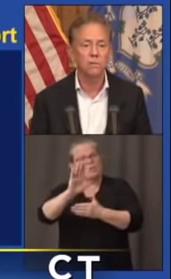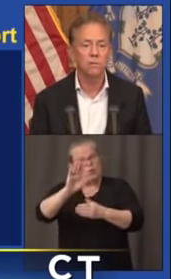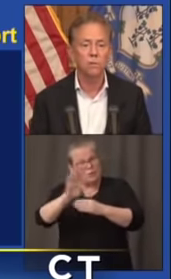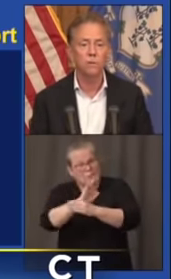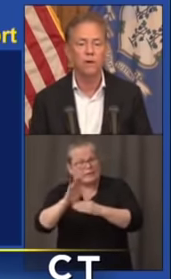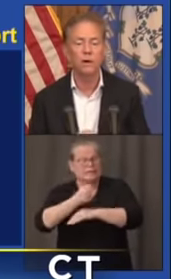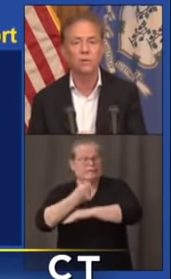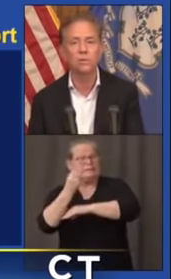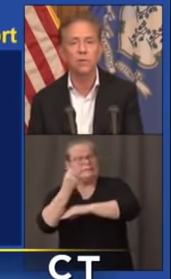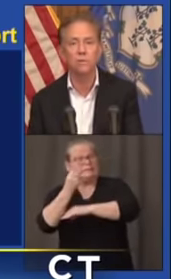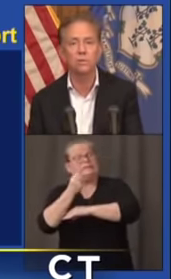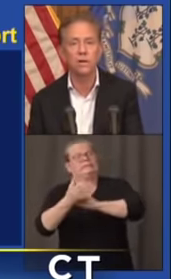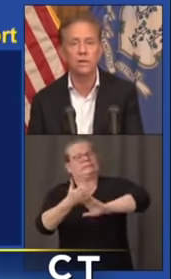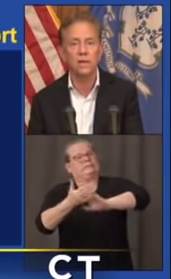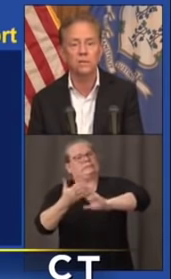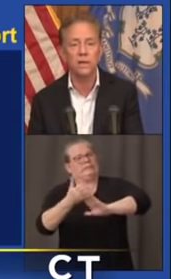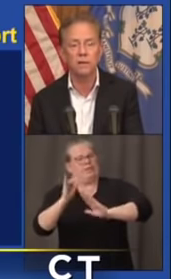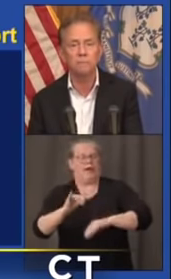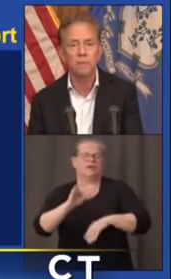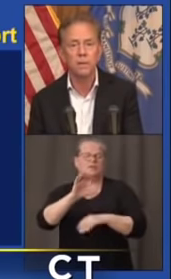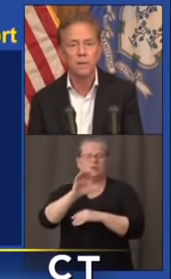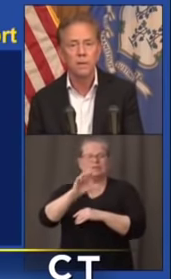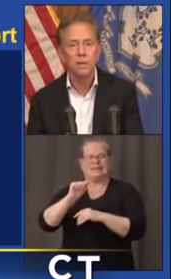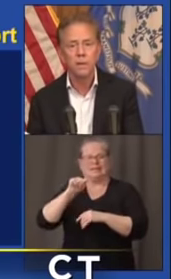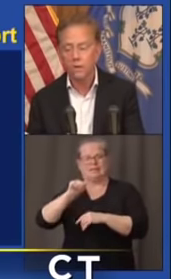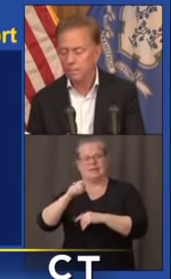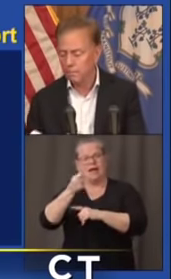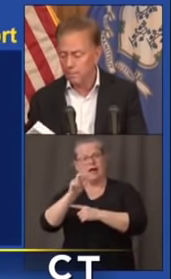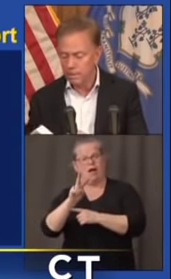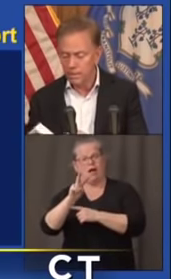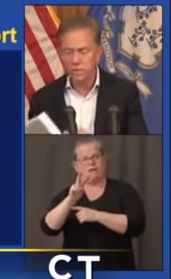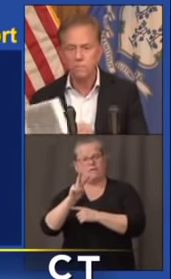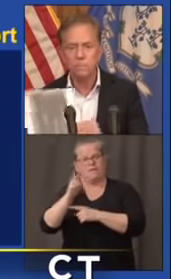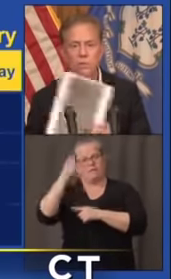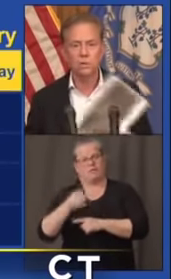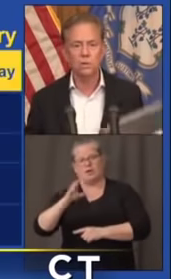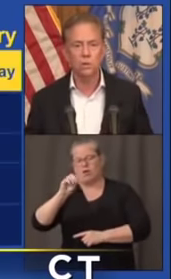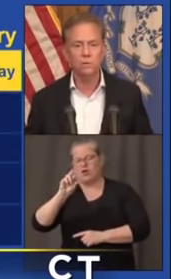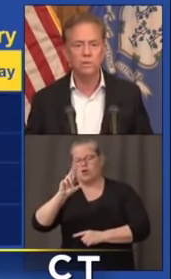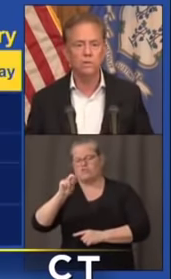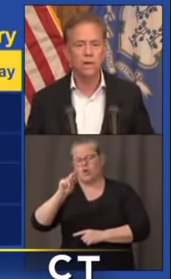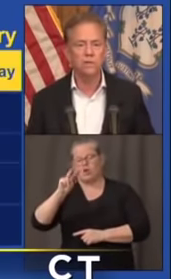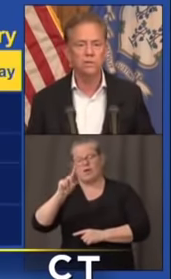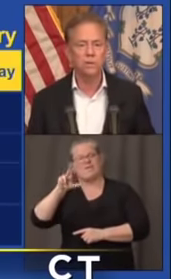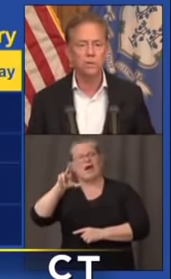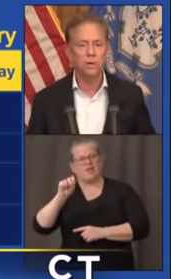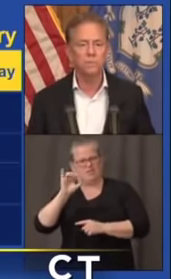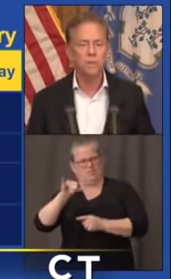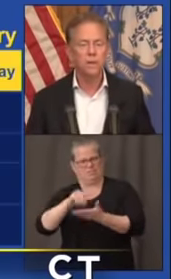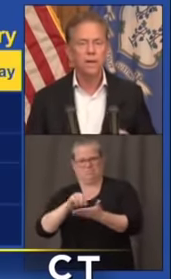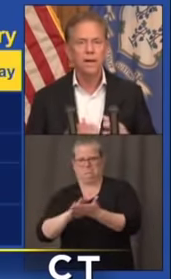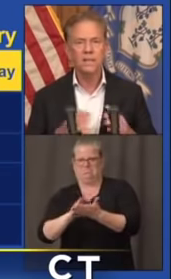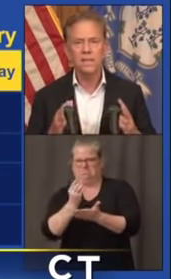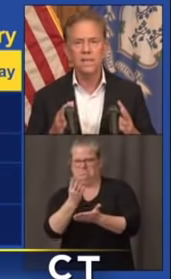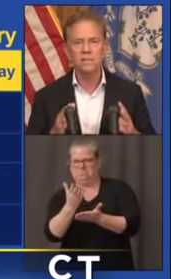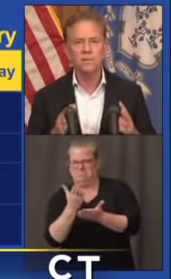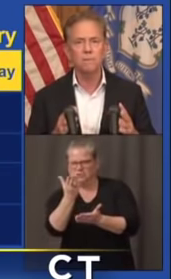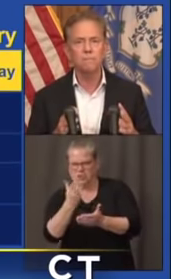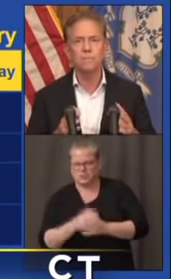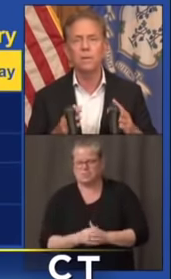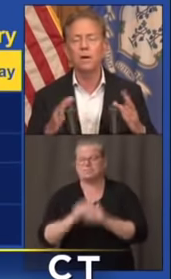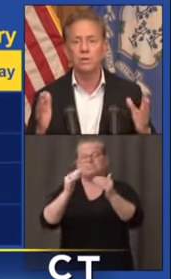ct.gov coronavirus. I would jot that down. Next up is our COVID daily summary. I think